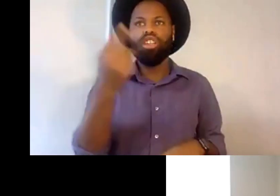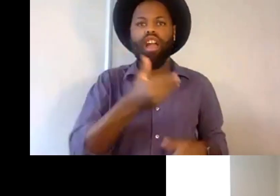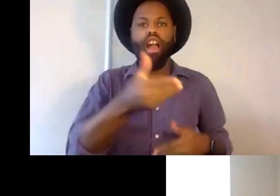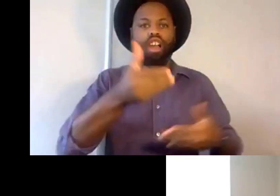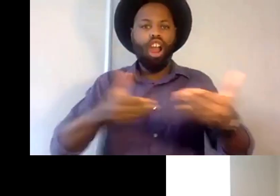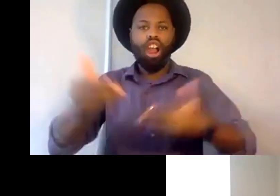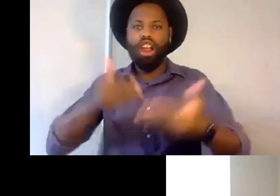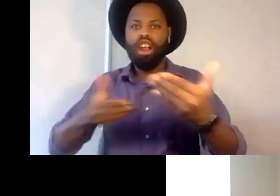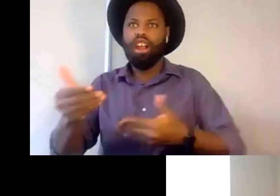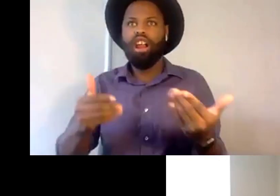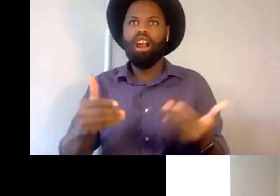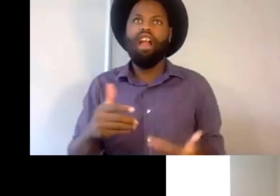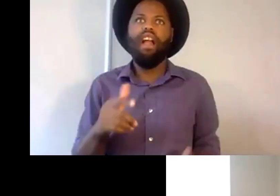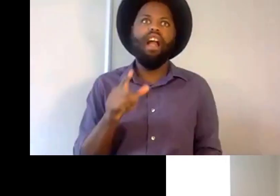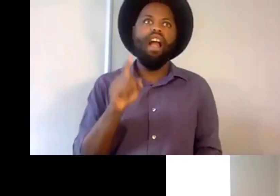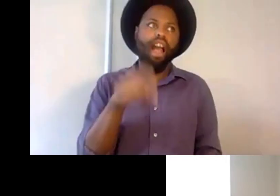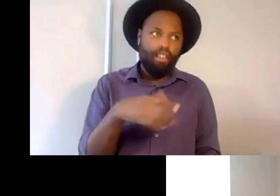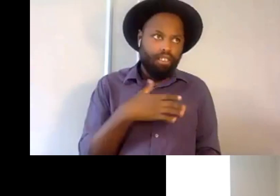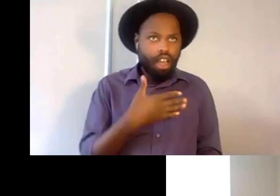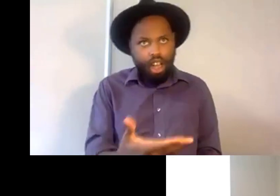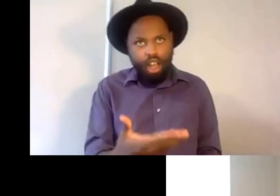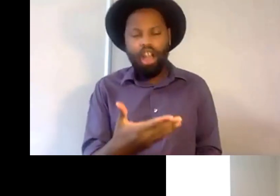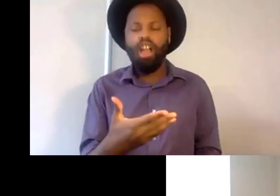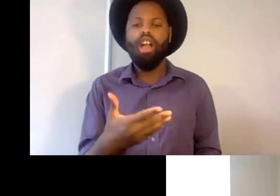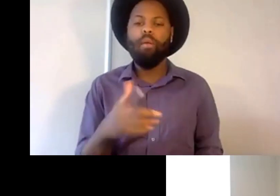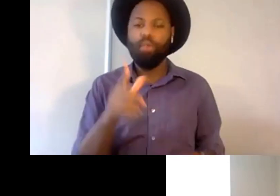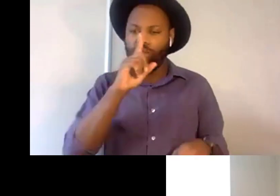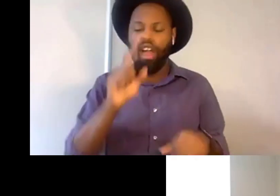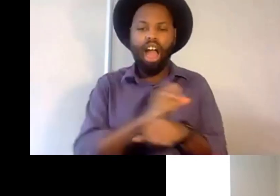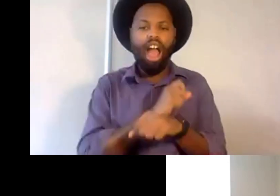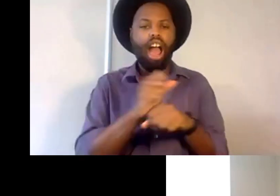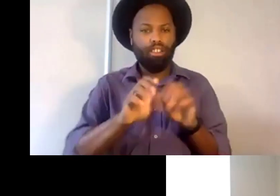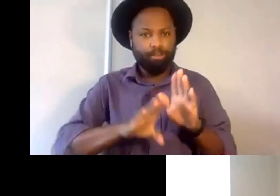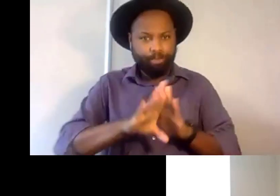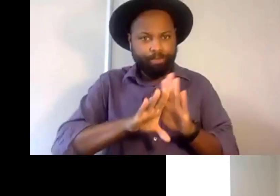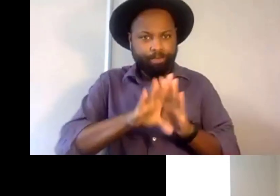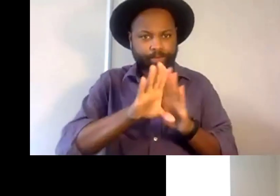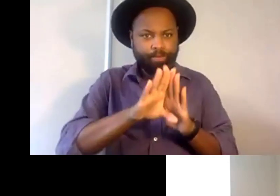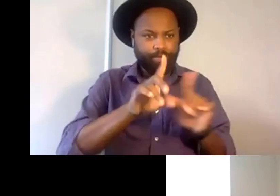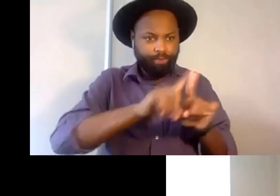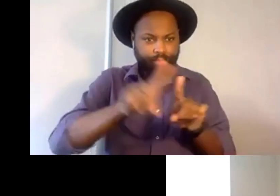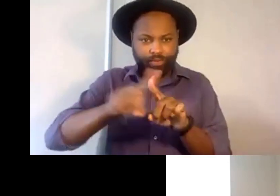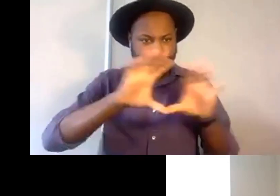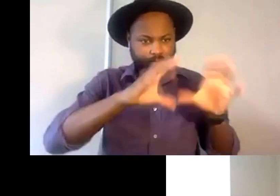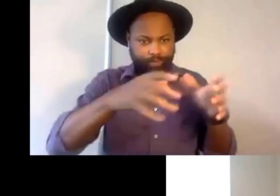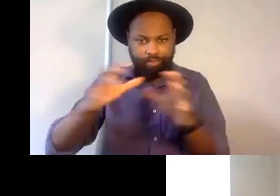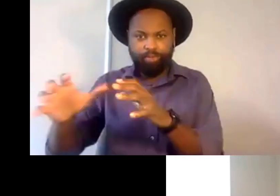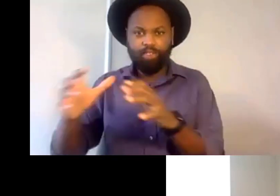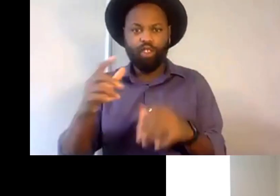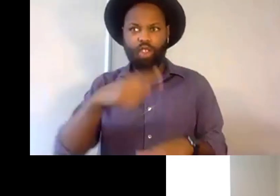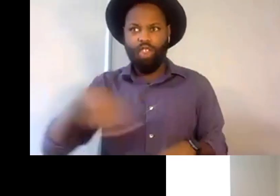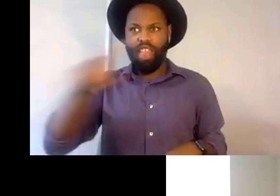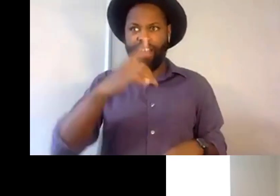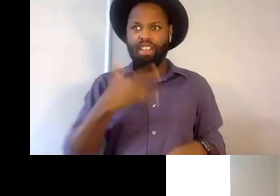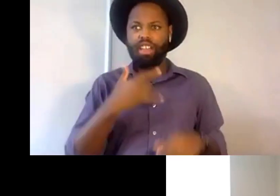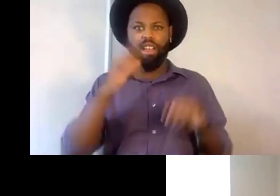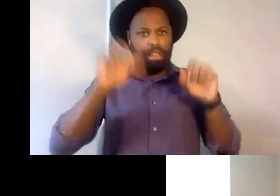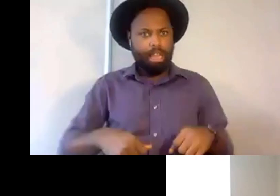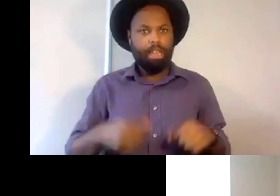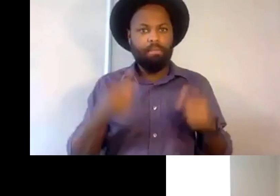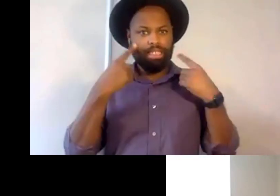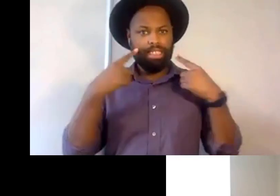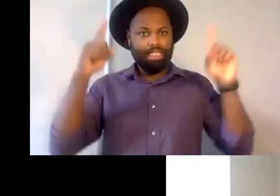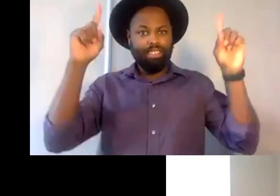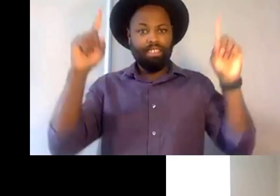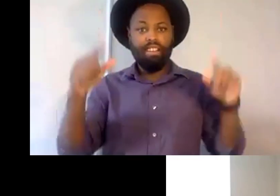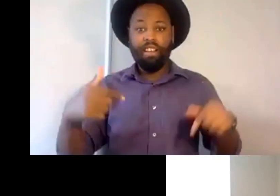have to actually put some things in place so that they can feel that they can be successful. And I know, and I've been here